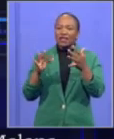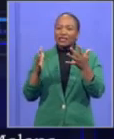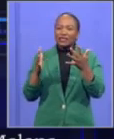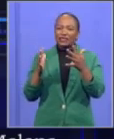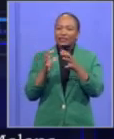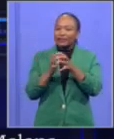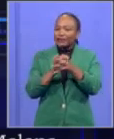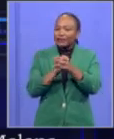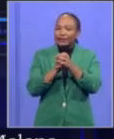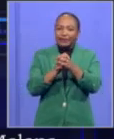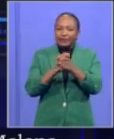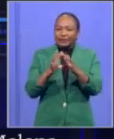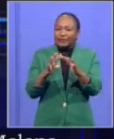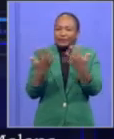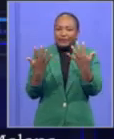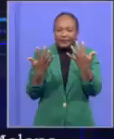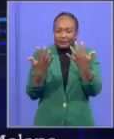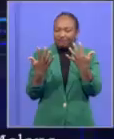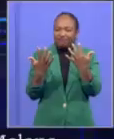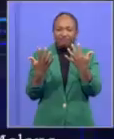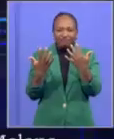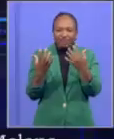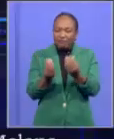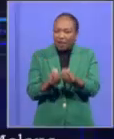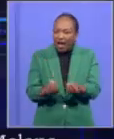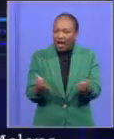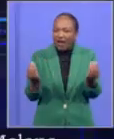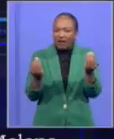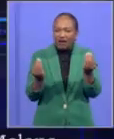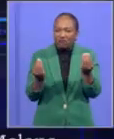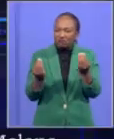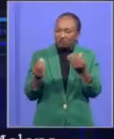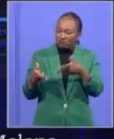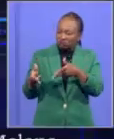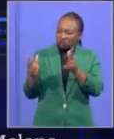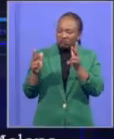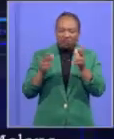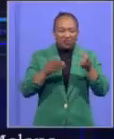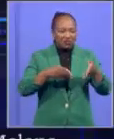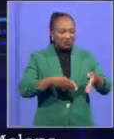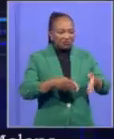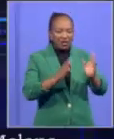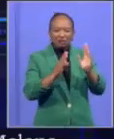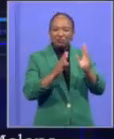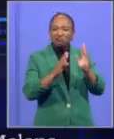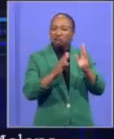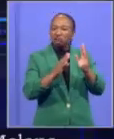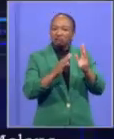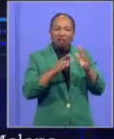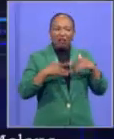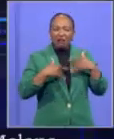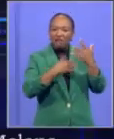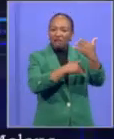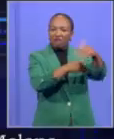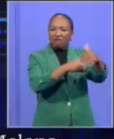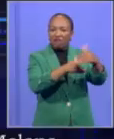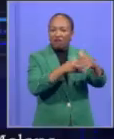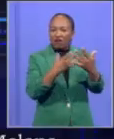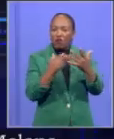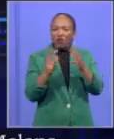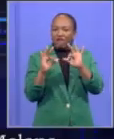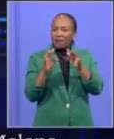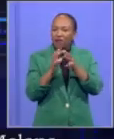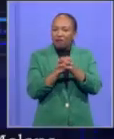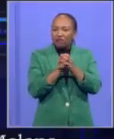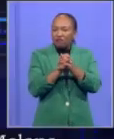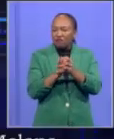senang botsitso mo le bana le bona ba iphumana ba se ba phela mebileng ka lebaka la hobane lelapa ha le ya kopana le batswadi ha ba kopana